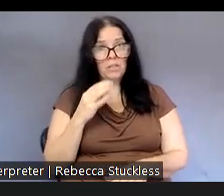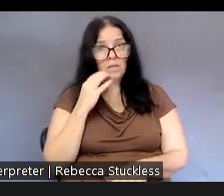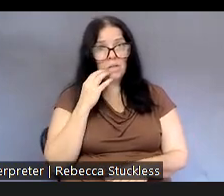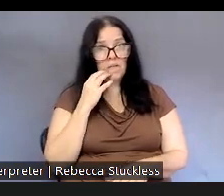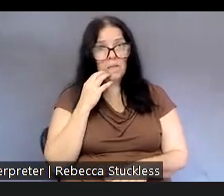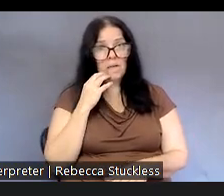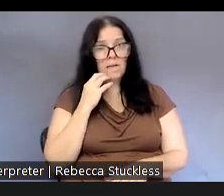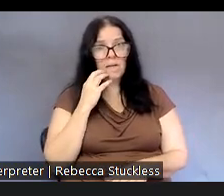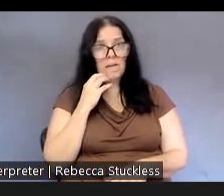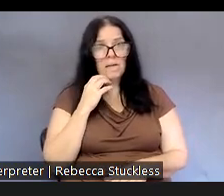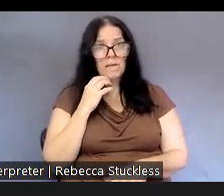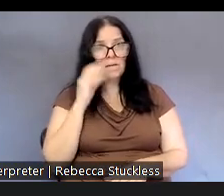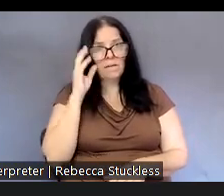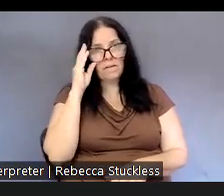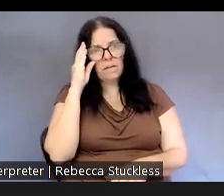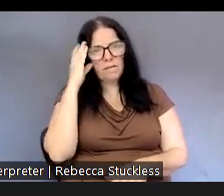not only